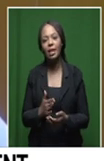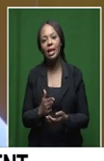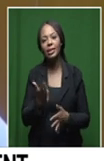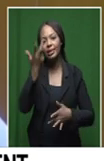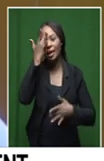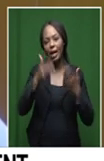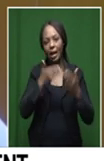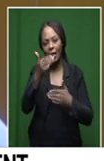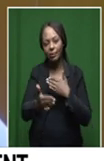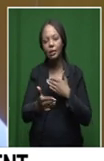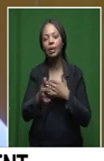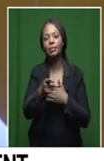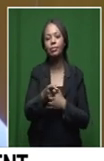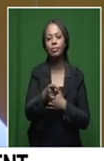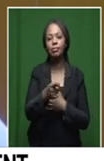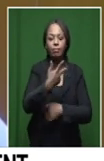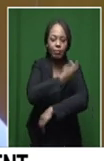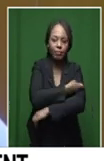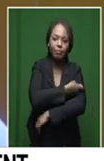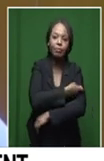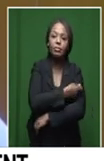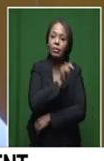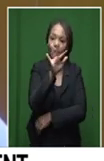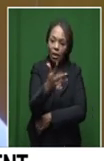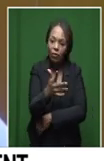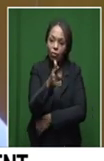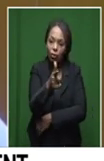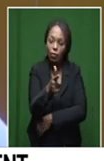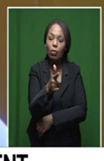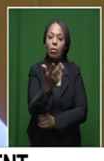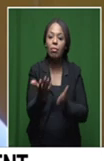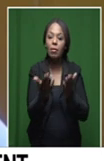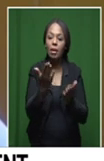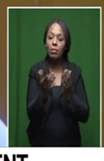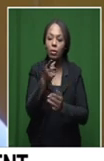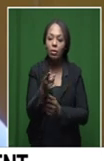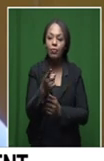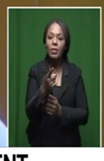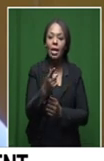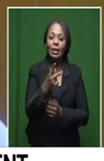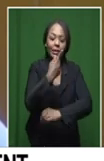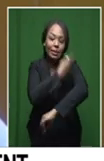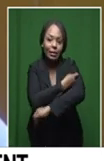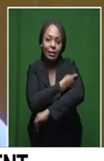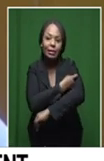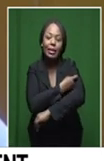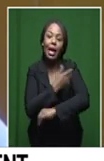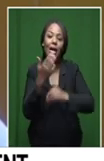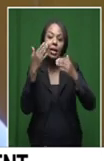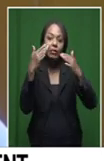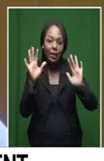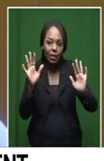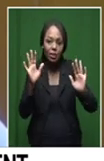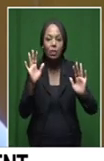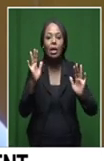Anyone who suffers any side effects should present to one of our health facilities and